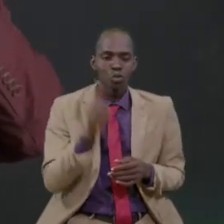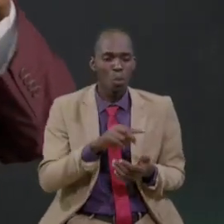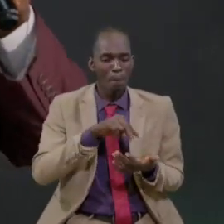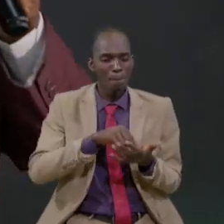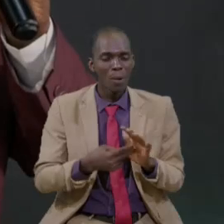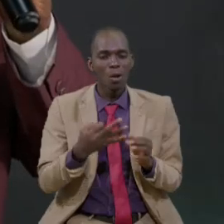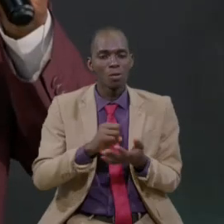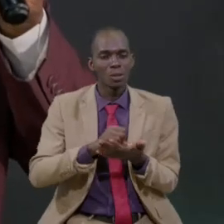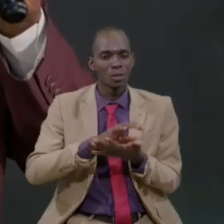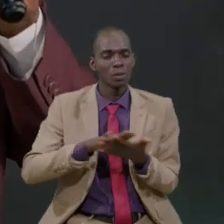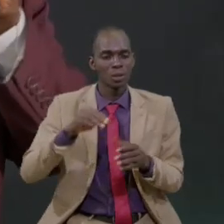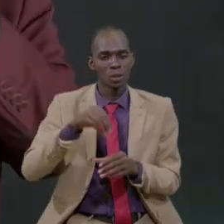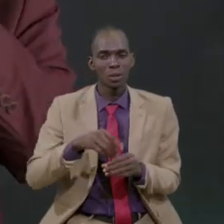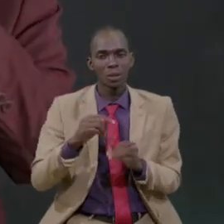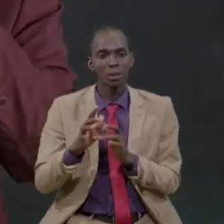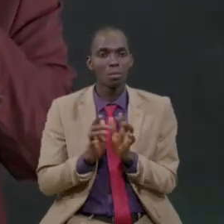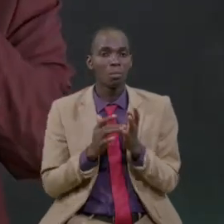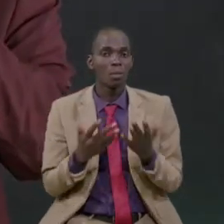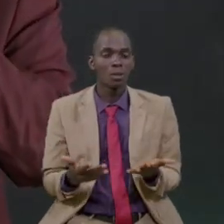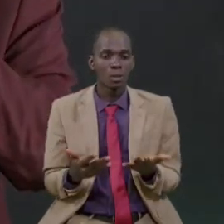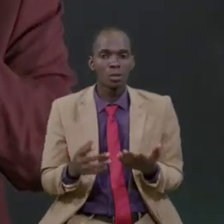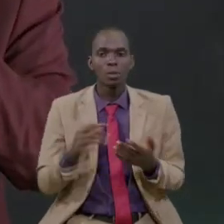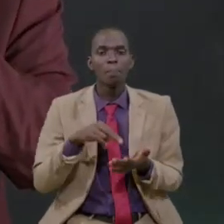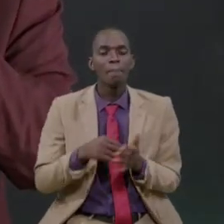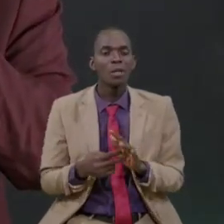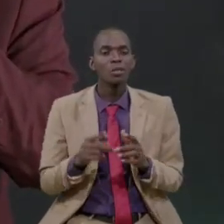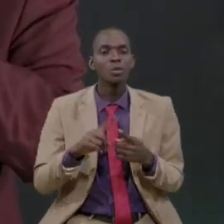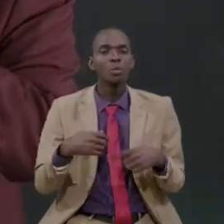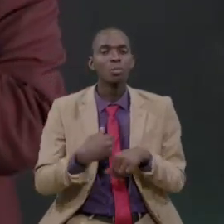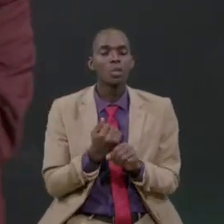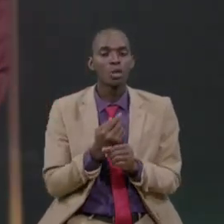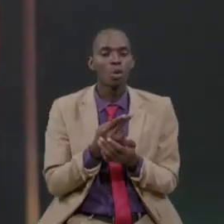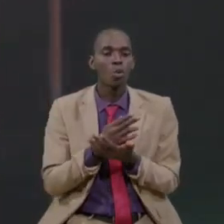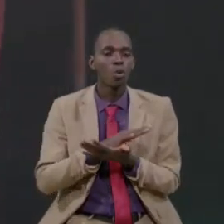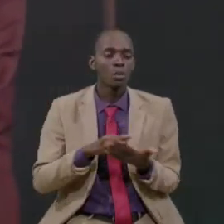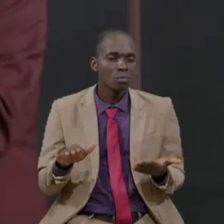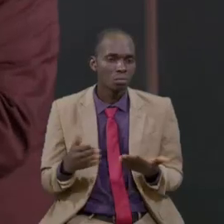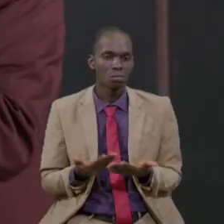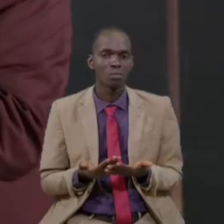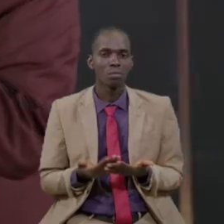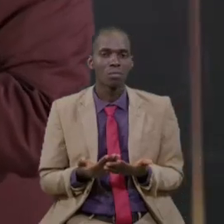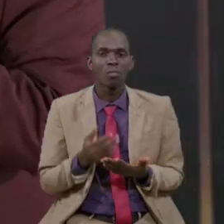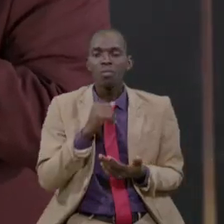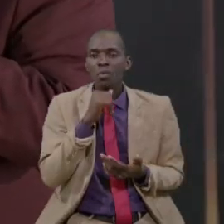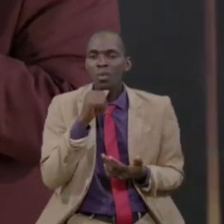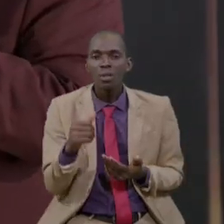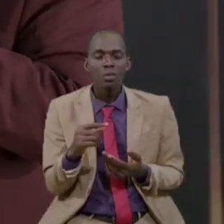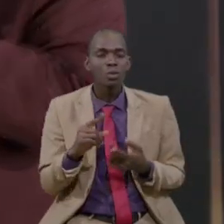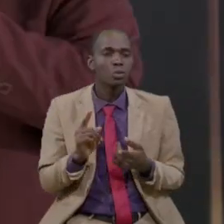To make holy, not just to assume holy, not just to reckon